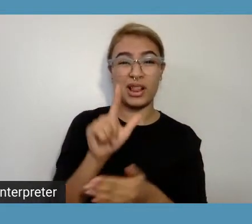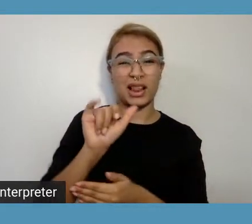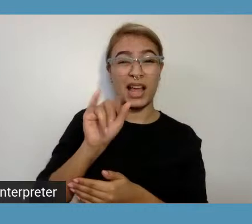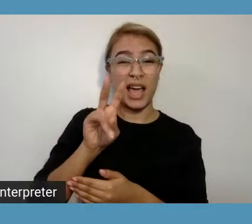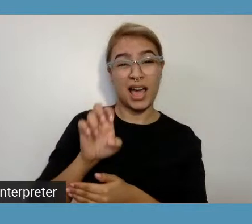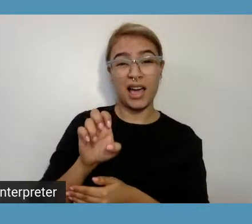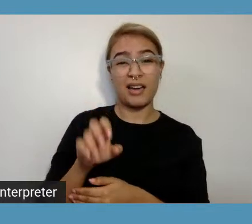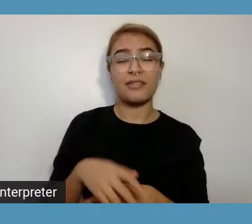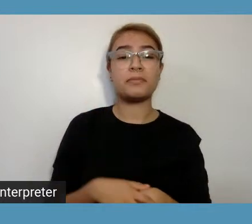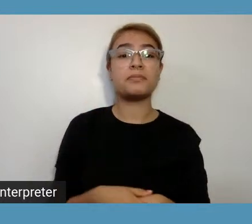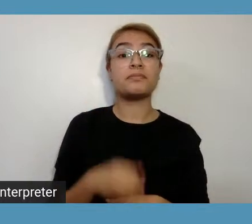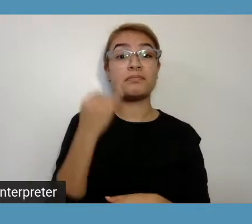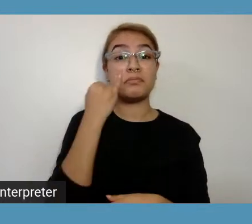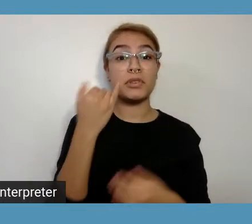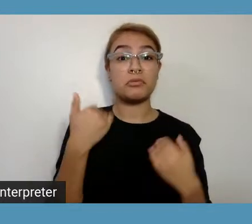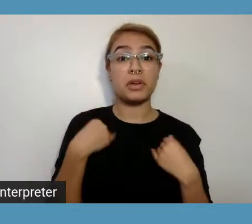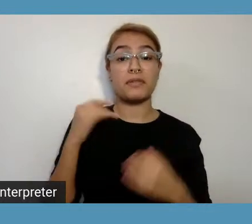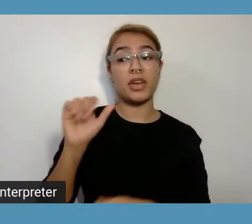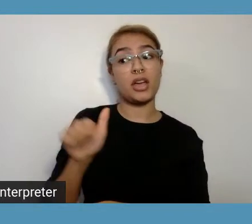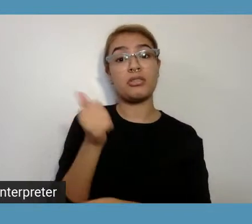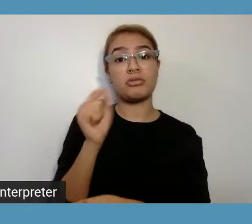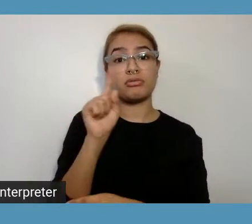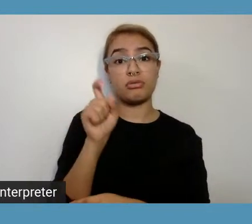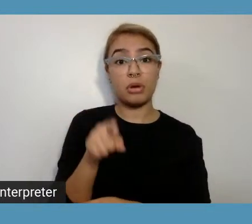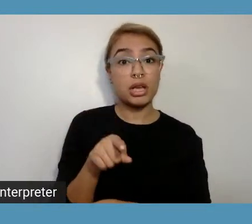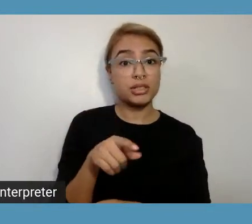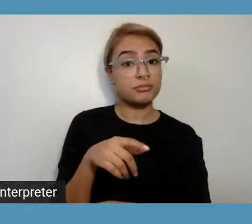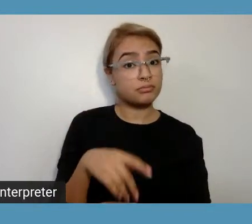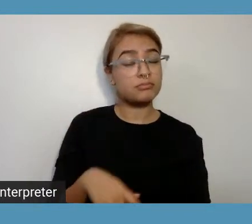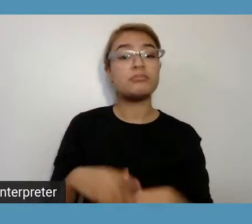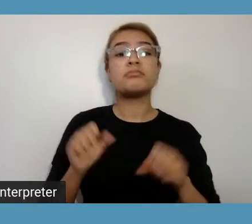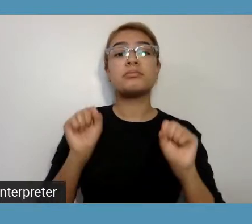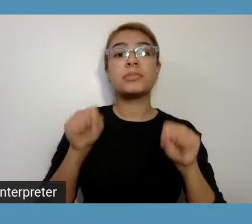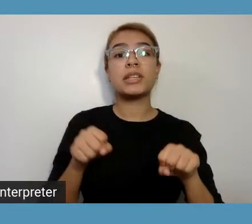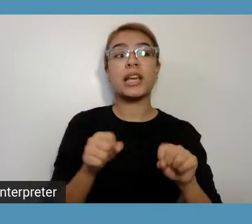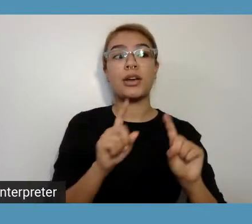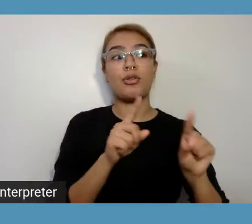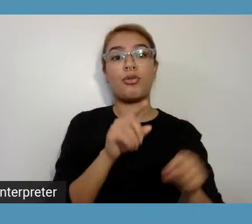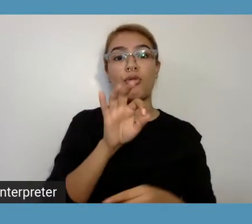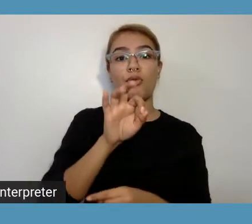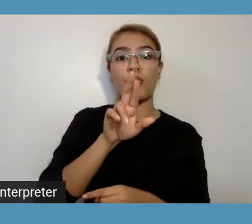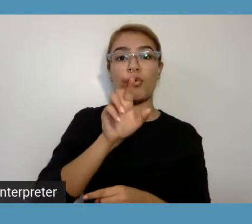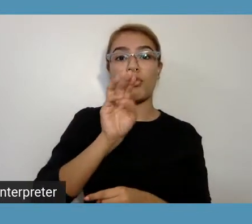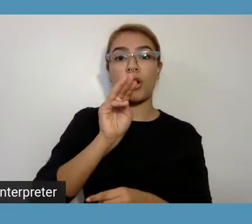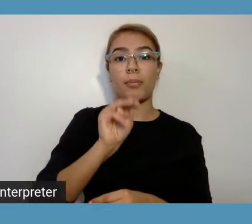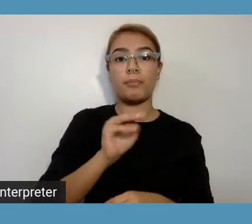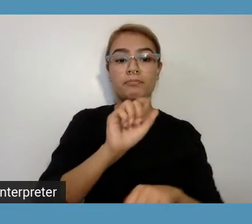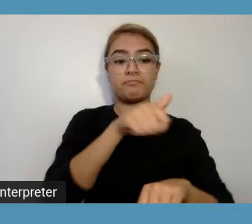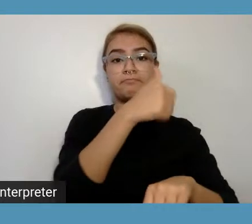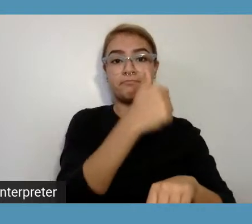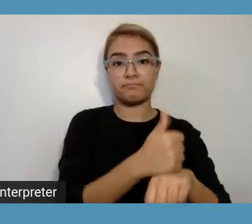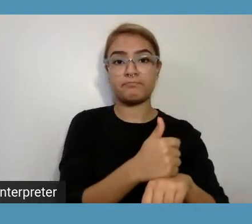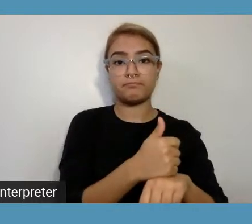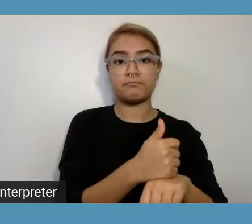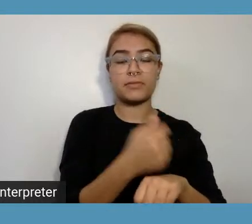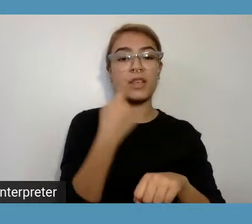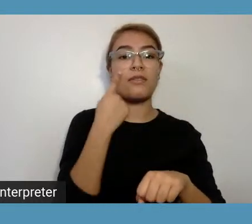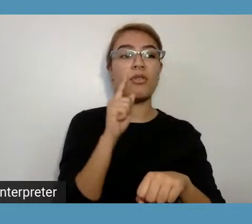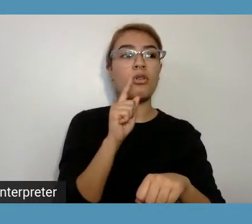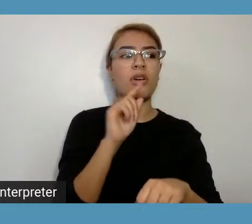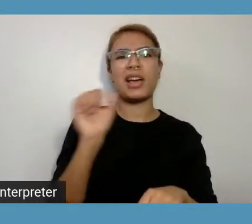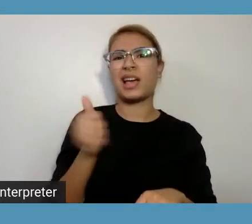and other questions may arise after reflecting on this program. For this reason, we've set up an online community forum for raising